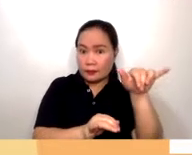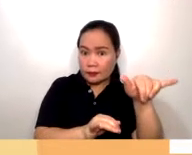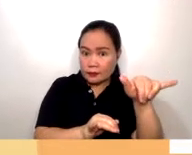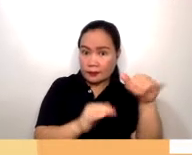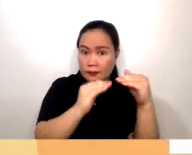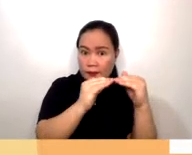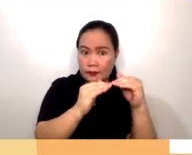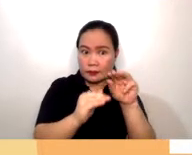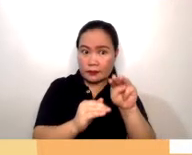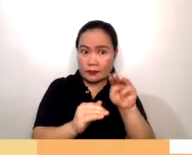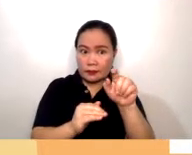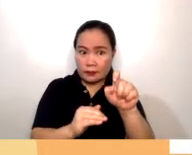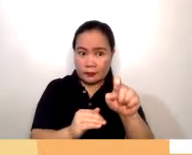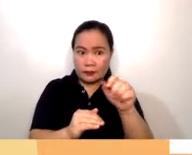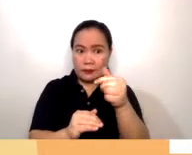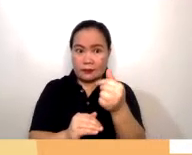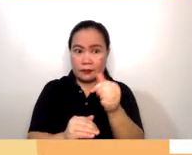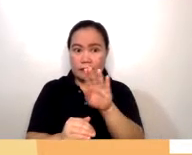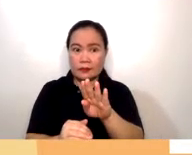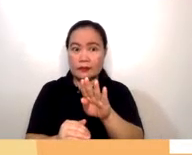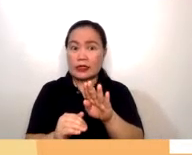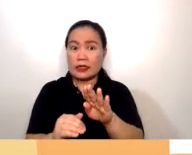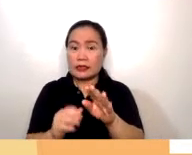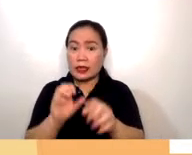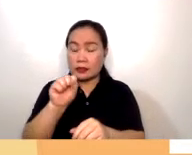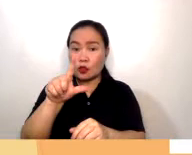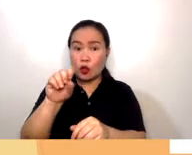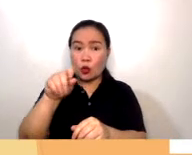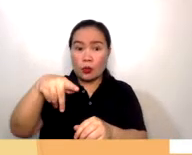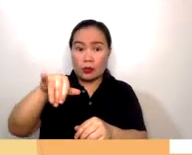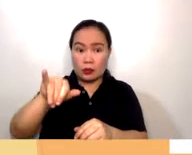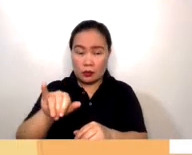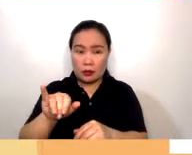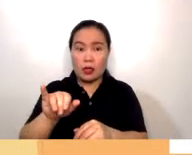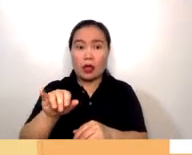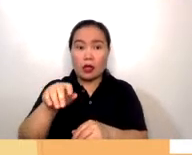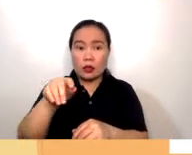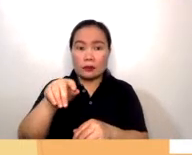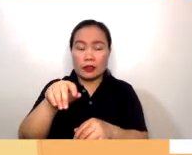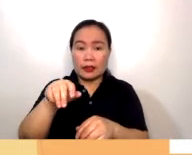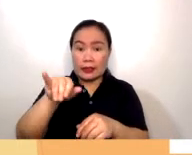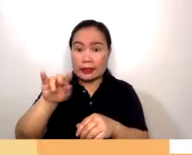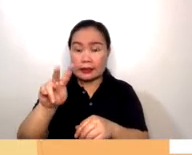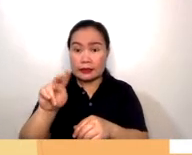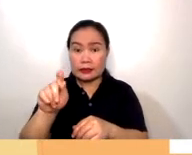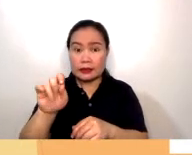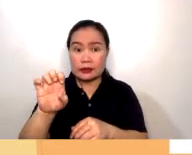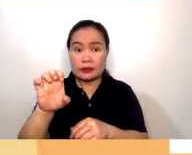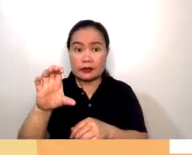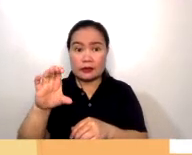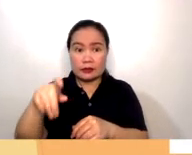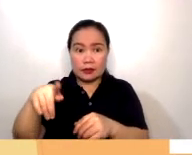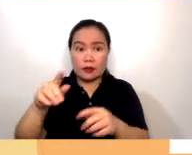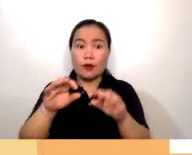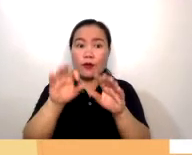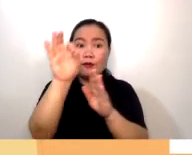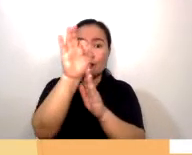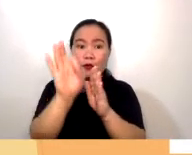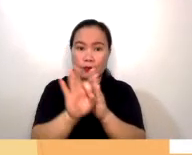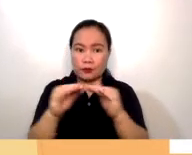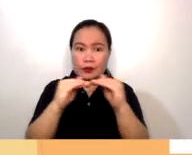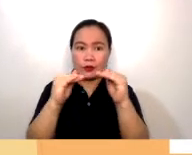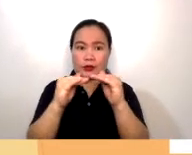Y equals mx plus b is the slope-intercept form of an equation, where m is the